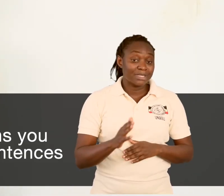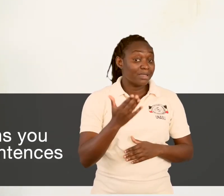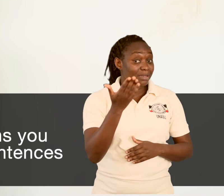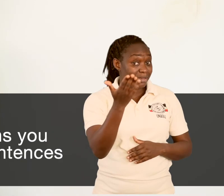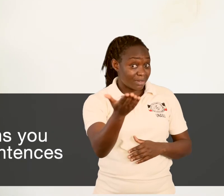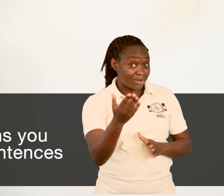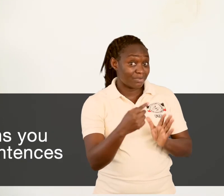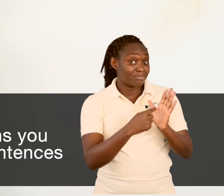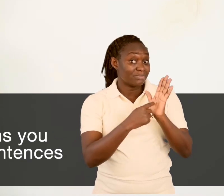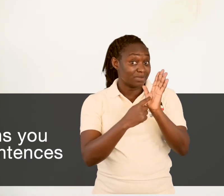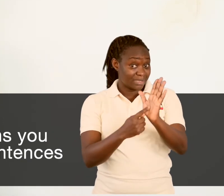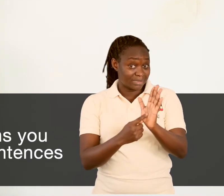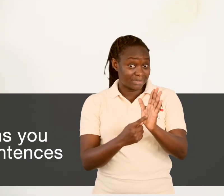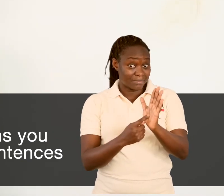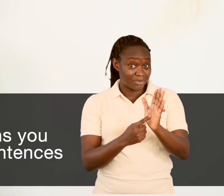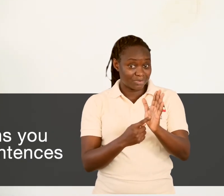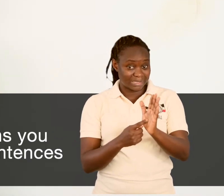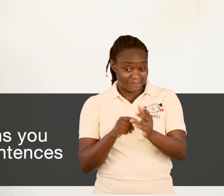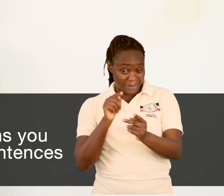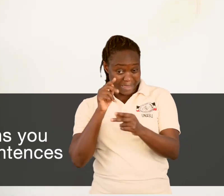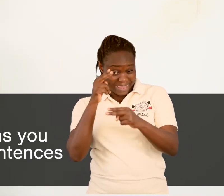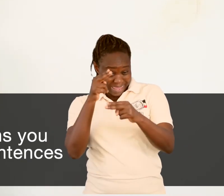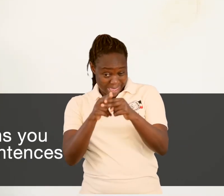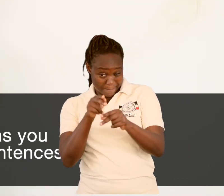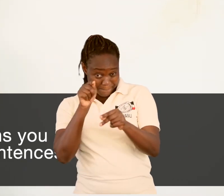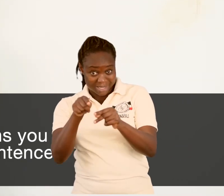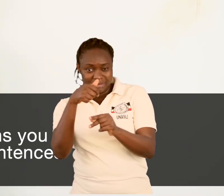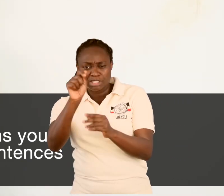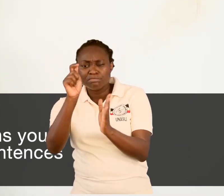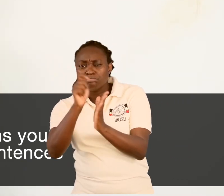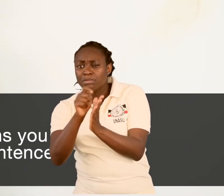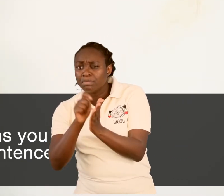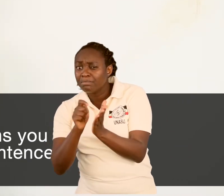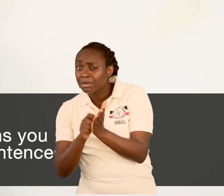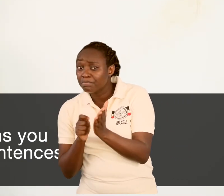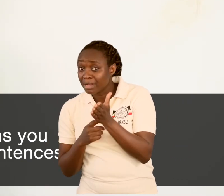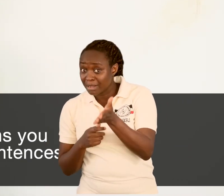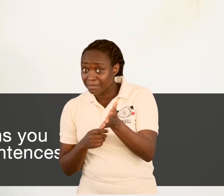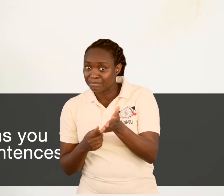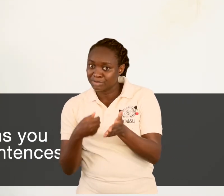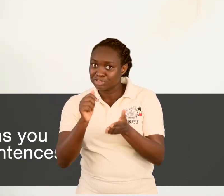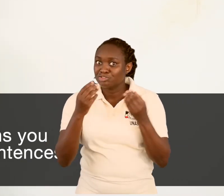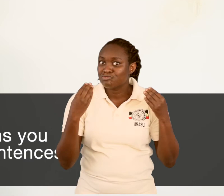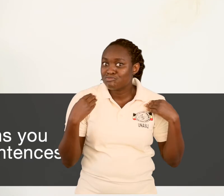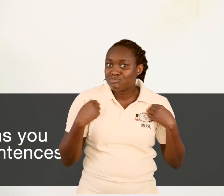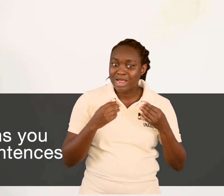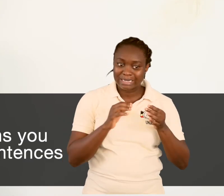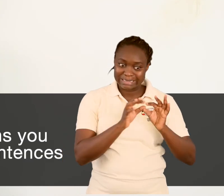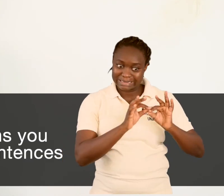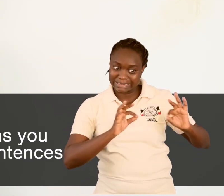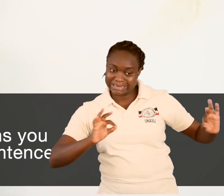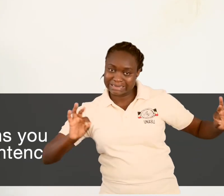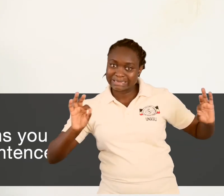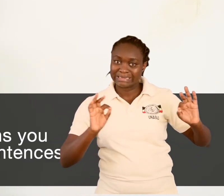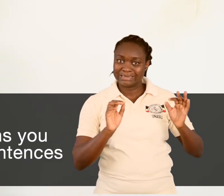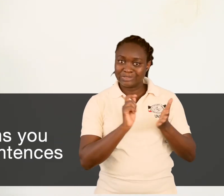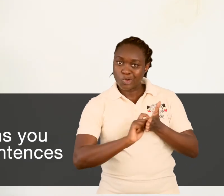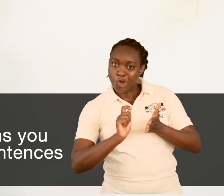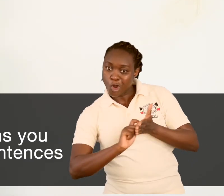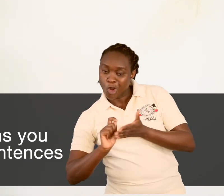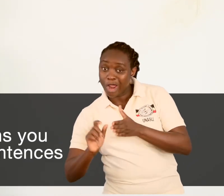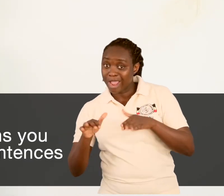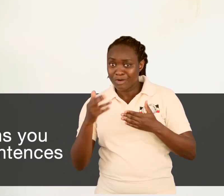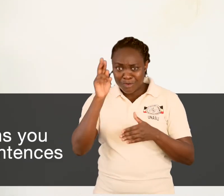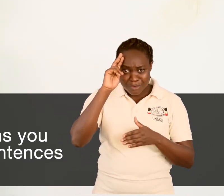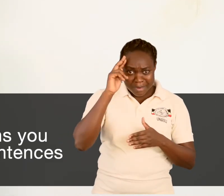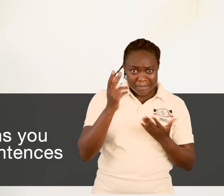Use the examples of proper nouns that you have written down to construct sentences. You remember the names of things